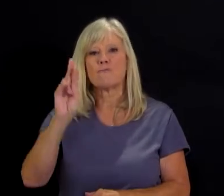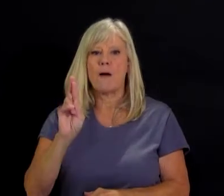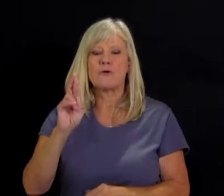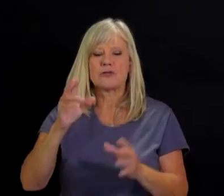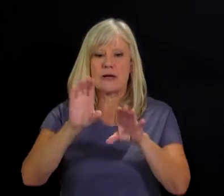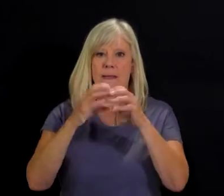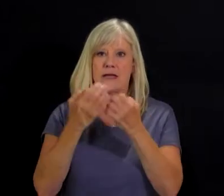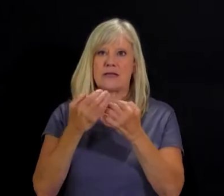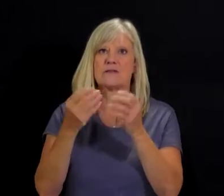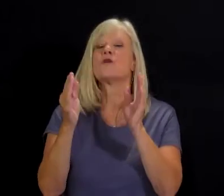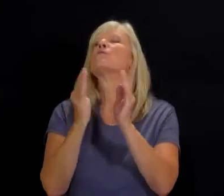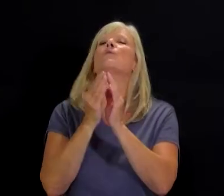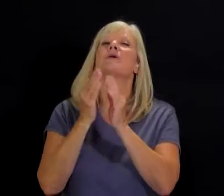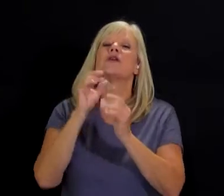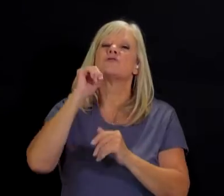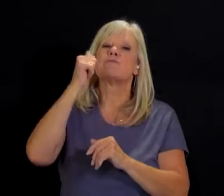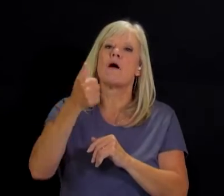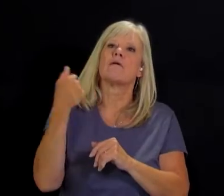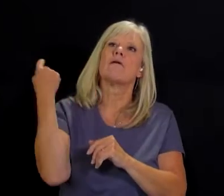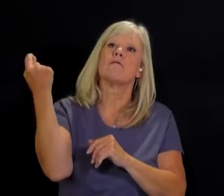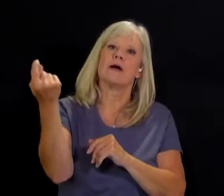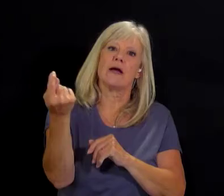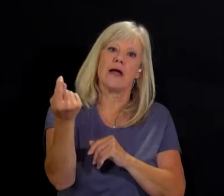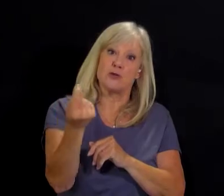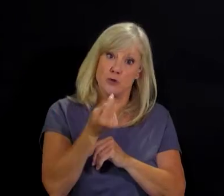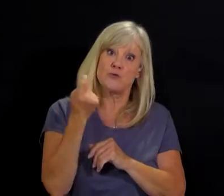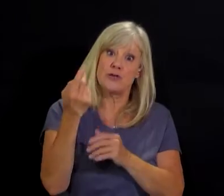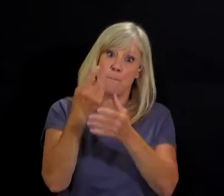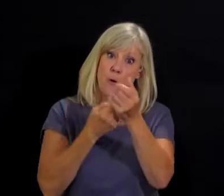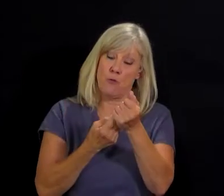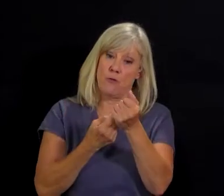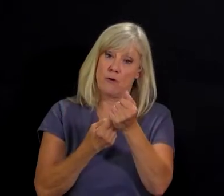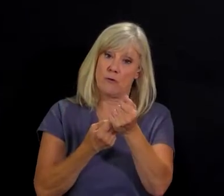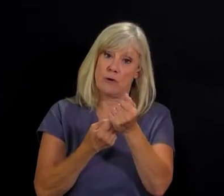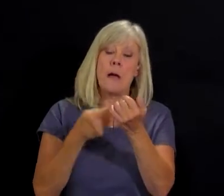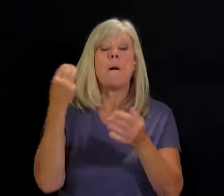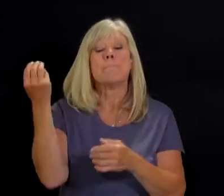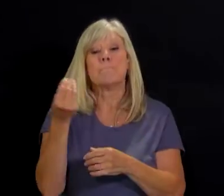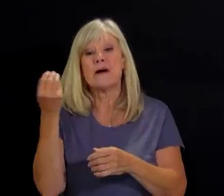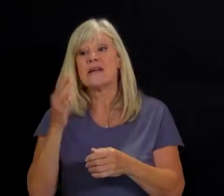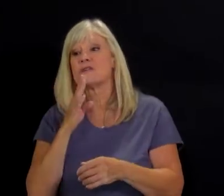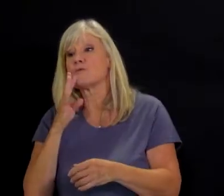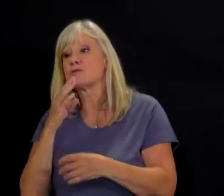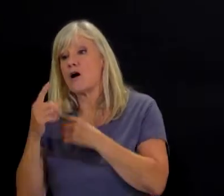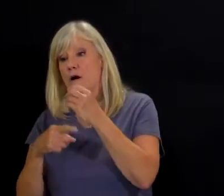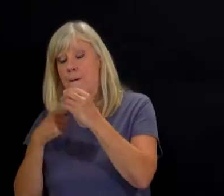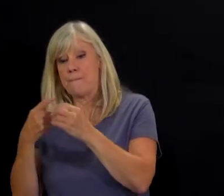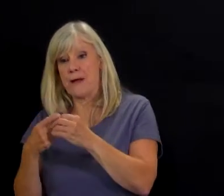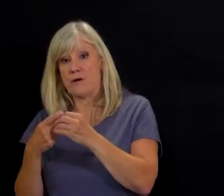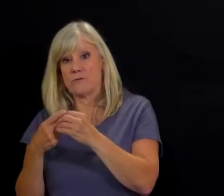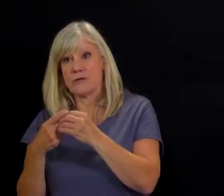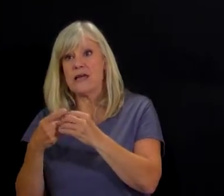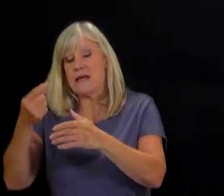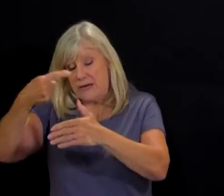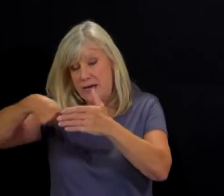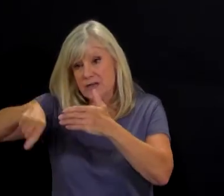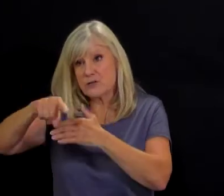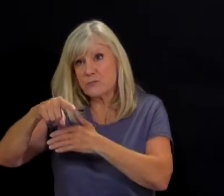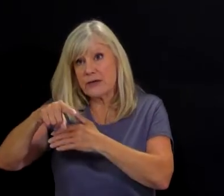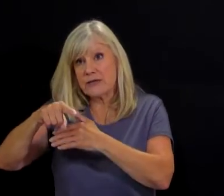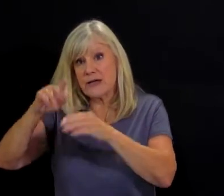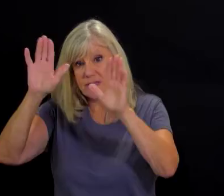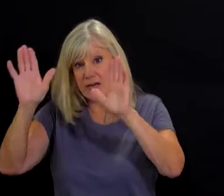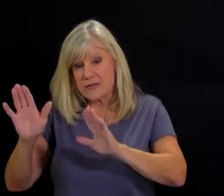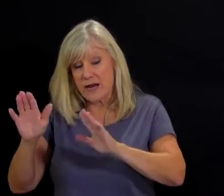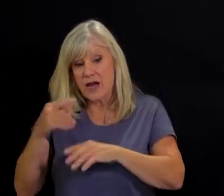Tuesday, August 23rd and 24th. Monday's study will feature Sunday's upcoming readings. Tuesday's